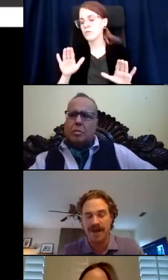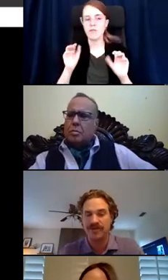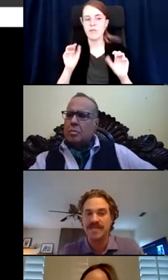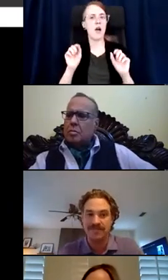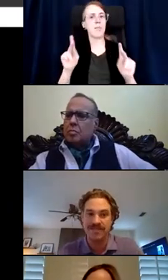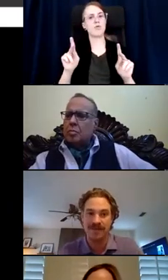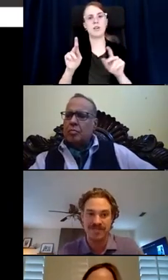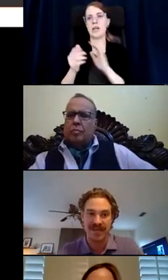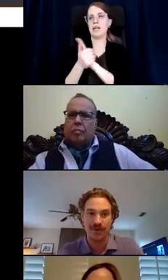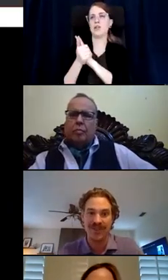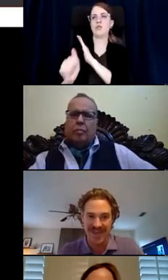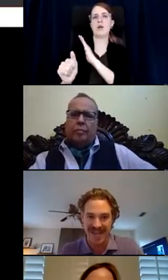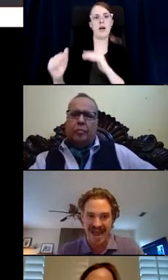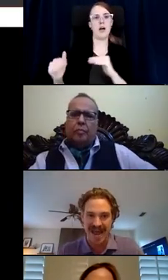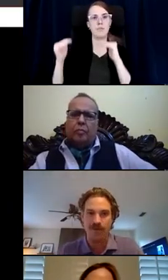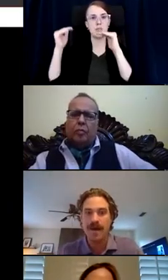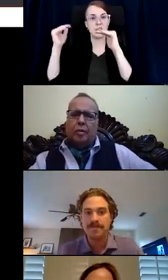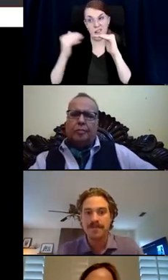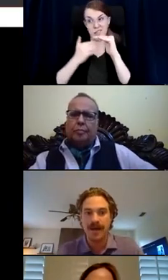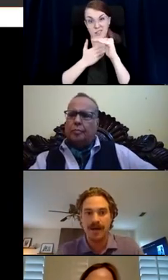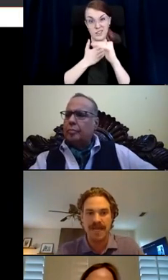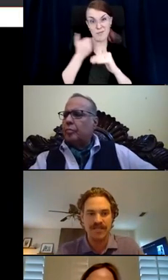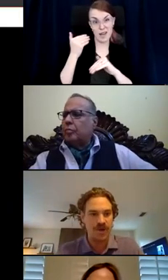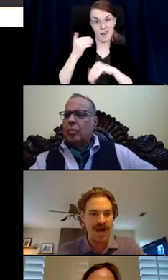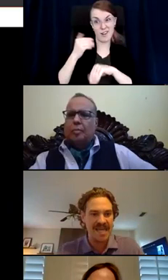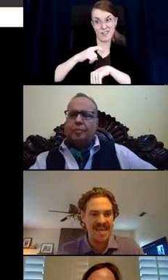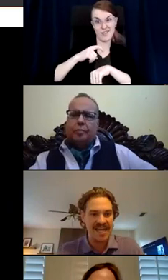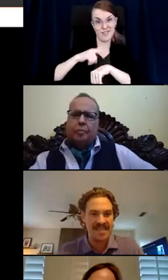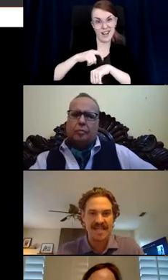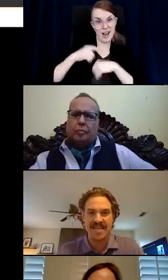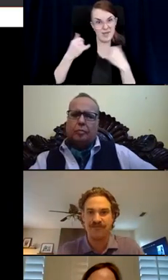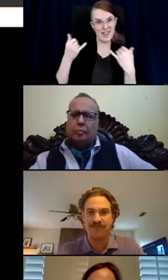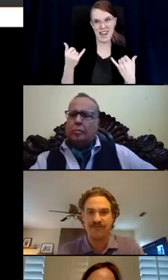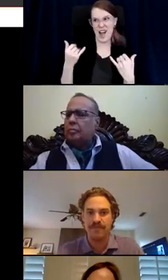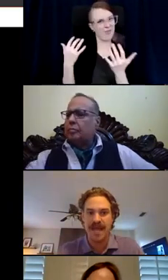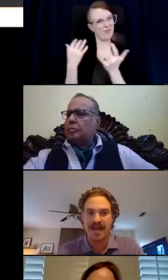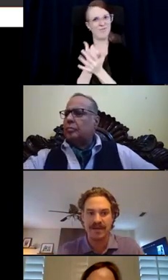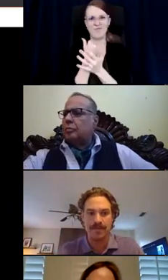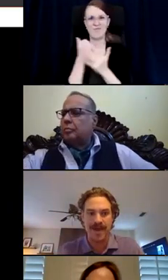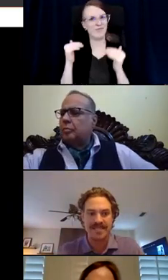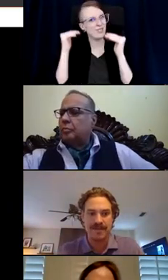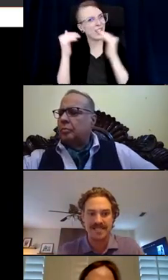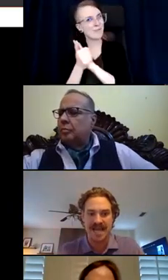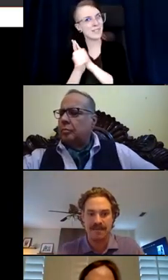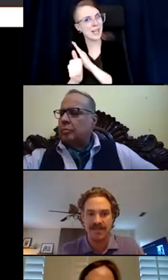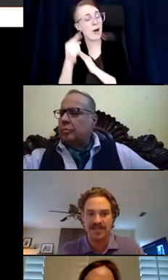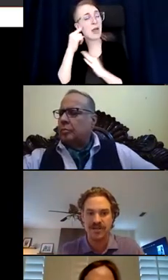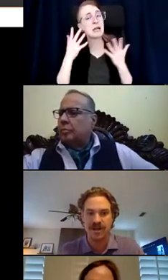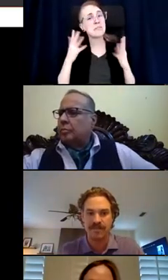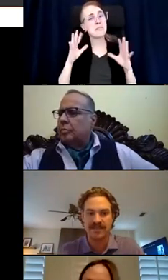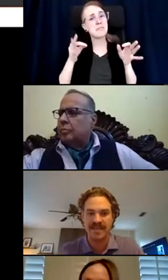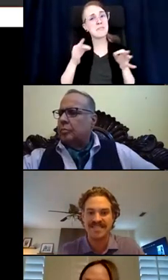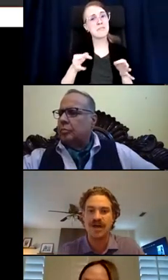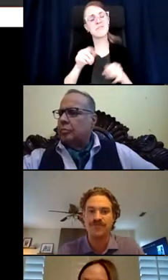what a better time to upskill than now. And so I think that's it for me, and I'm going to pass it back to Emily to